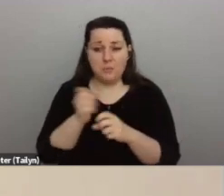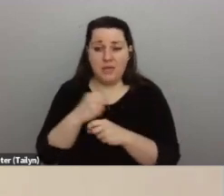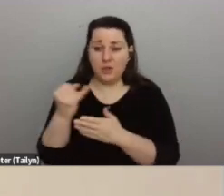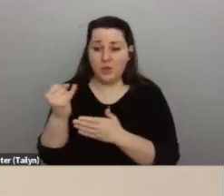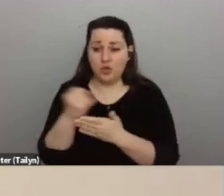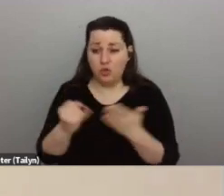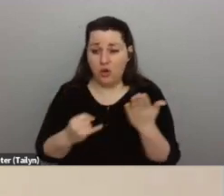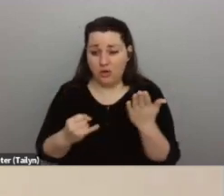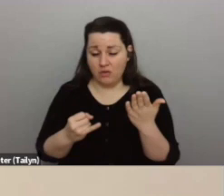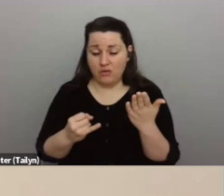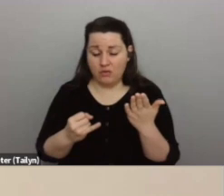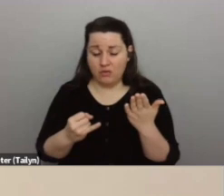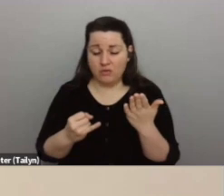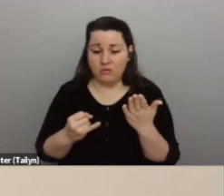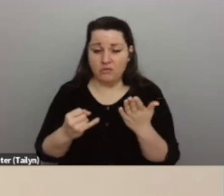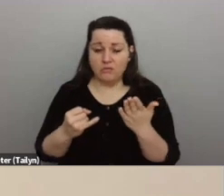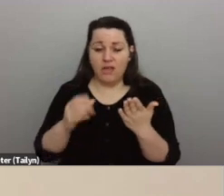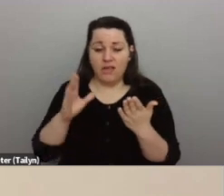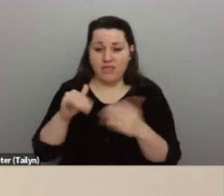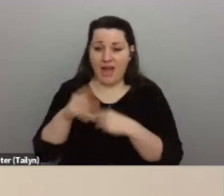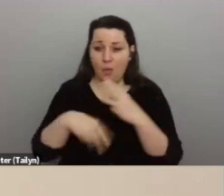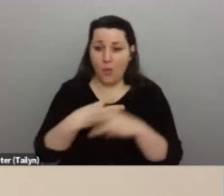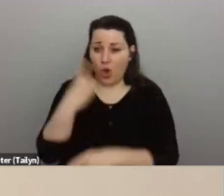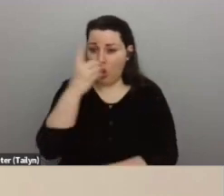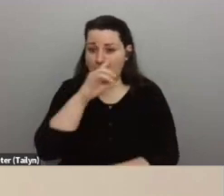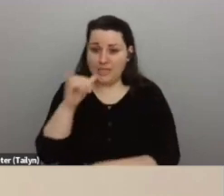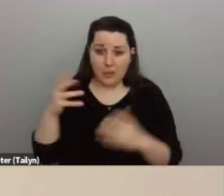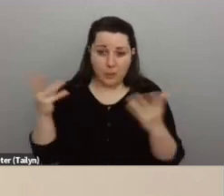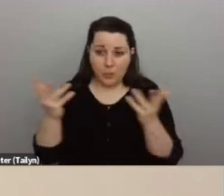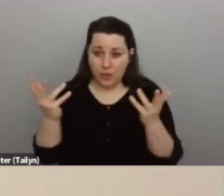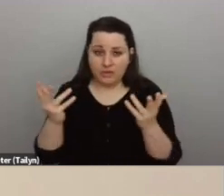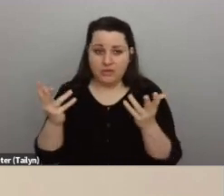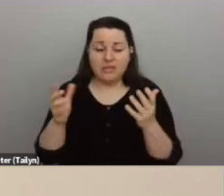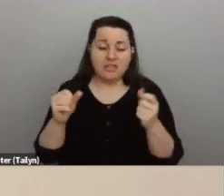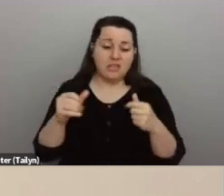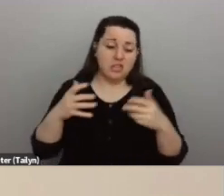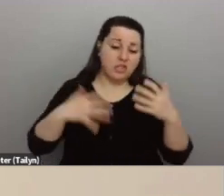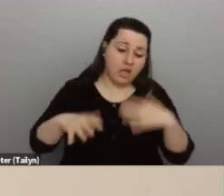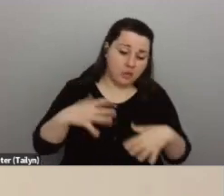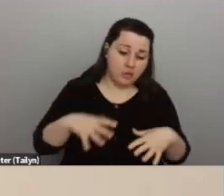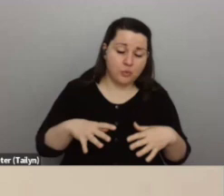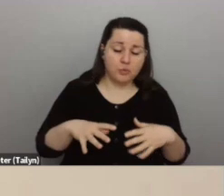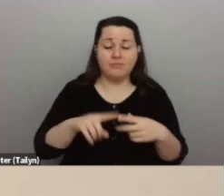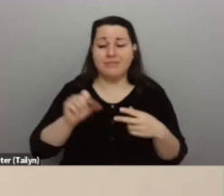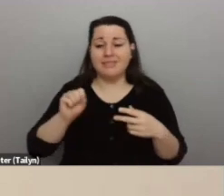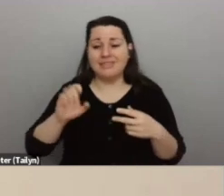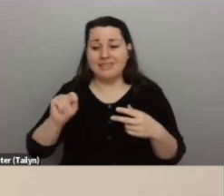to what you think this world looks like, whether through costumes,